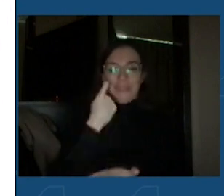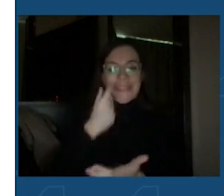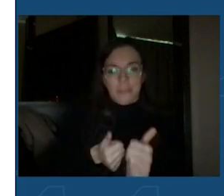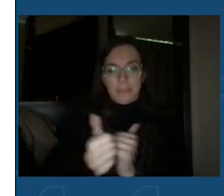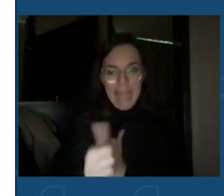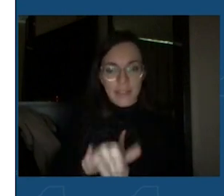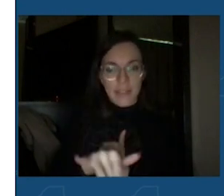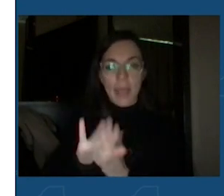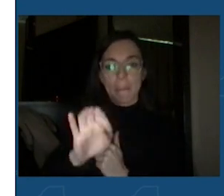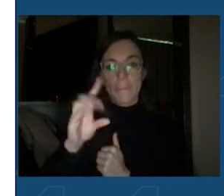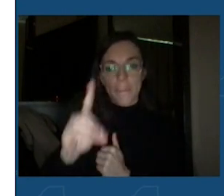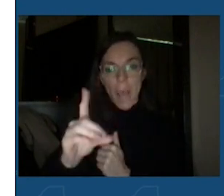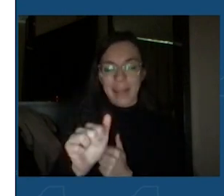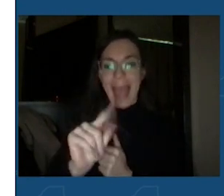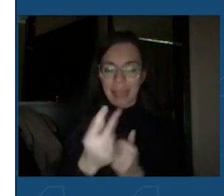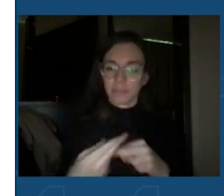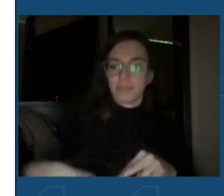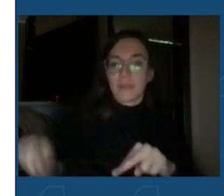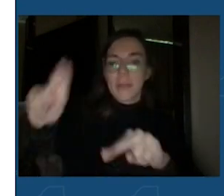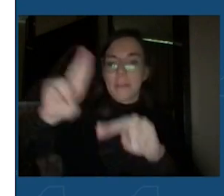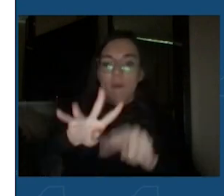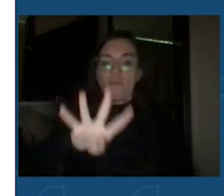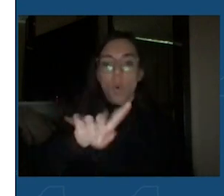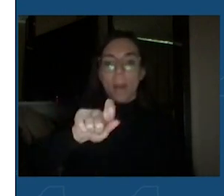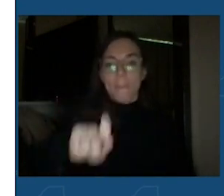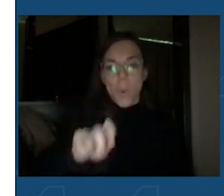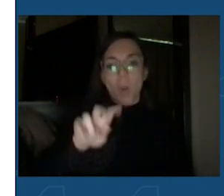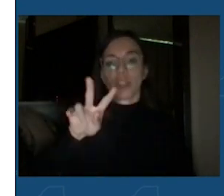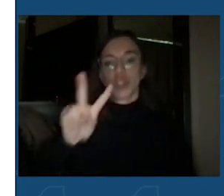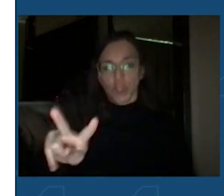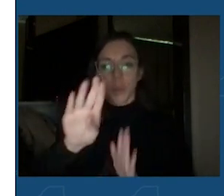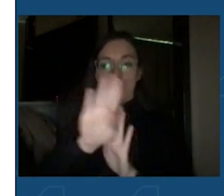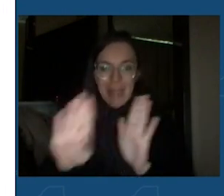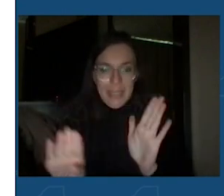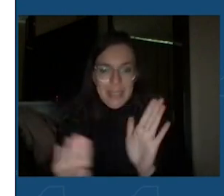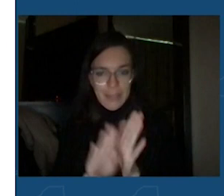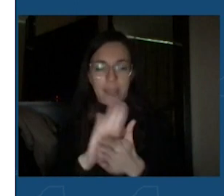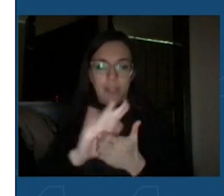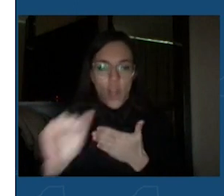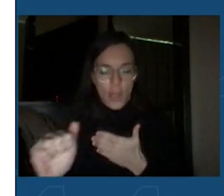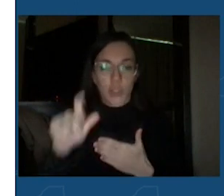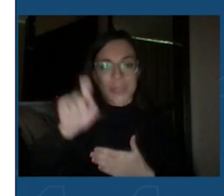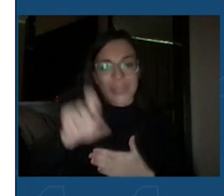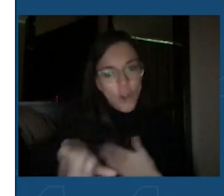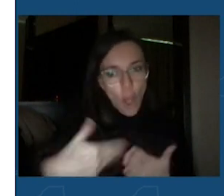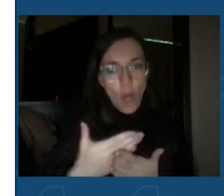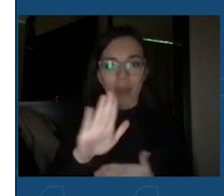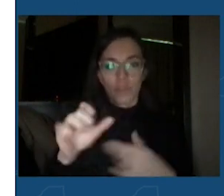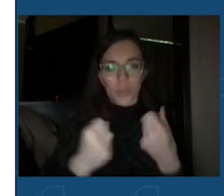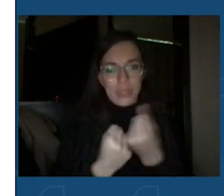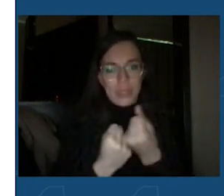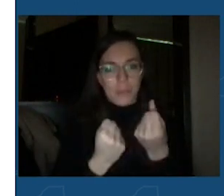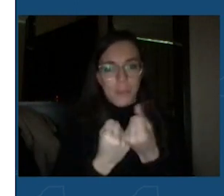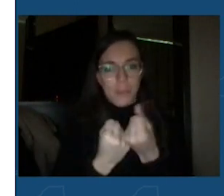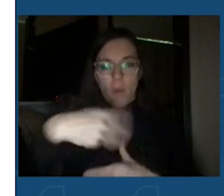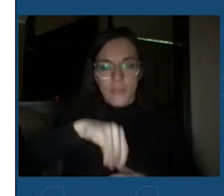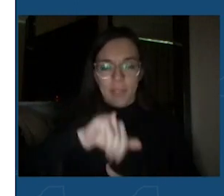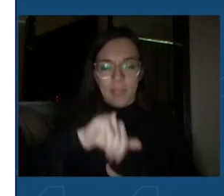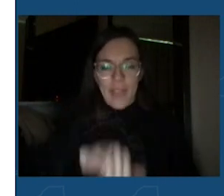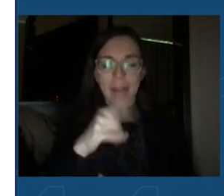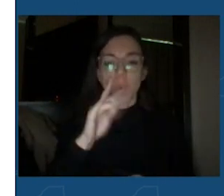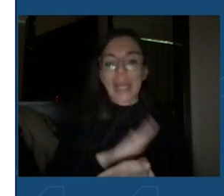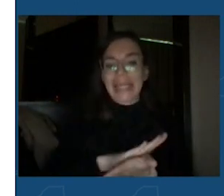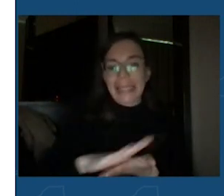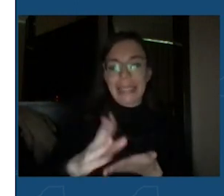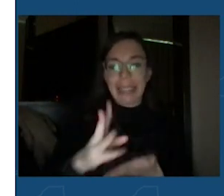increased to $4.2 billion. It'll be on the ballot this November. We need all your support to get people out there to support it. That's for the Clean Water, Clean Air, and